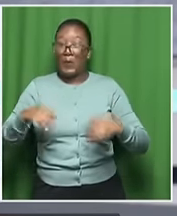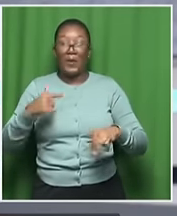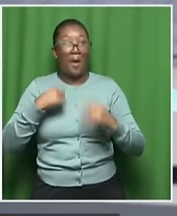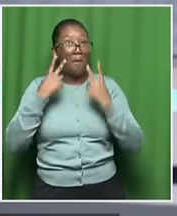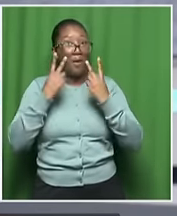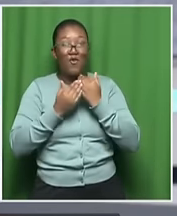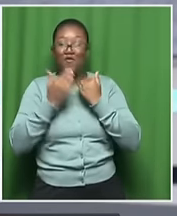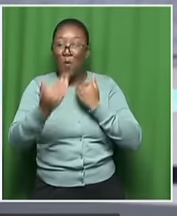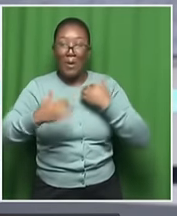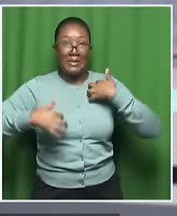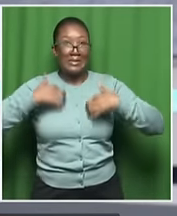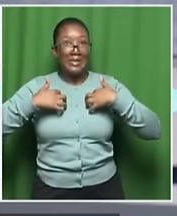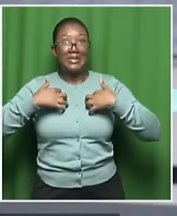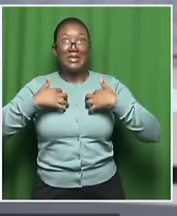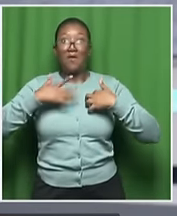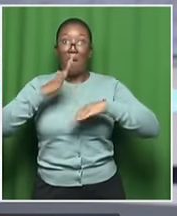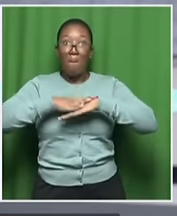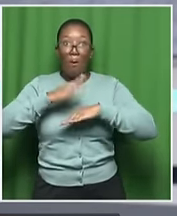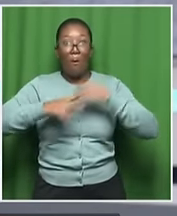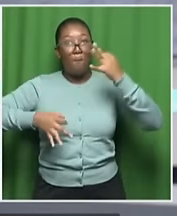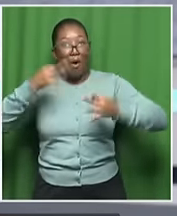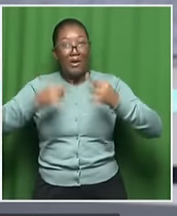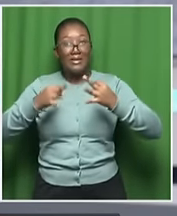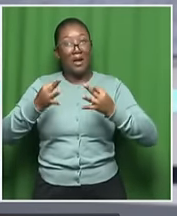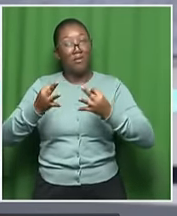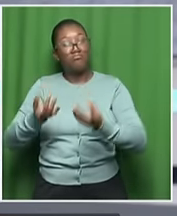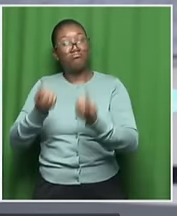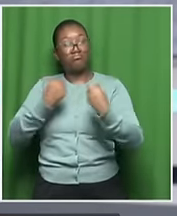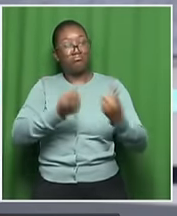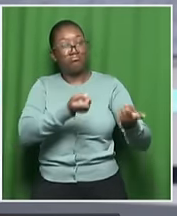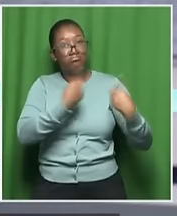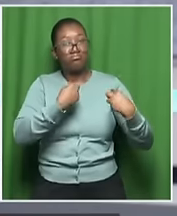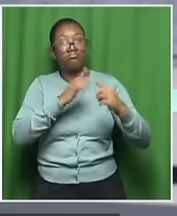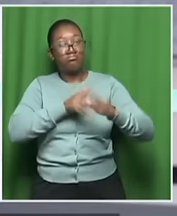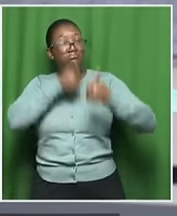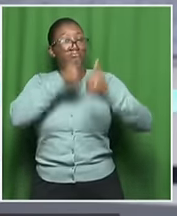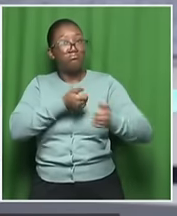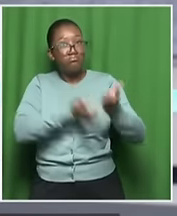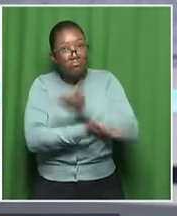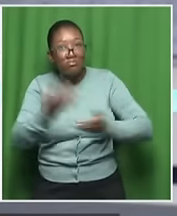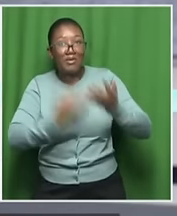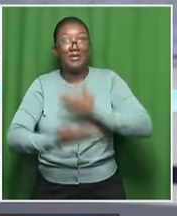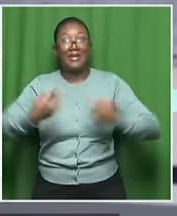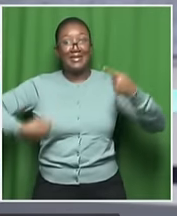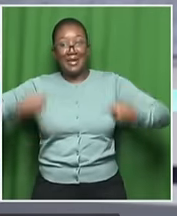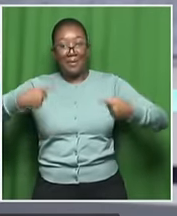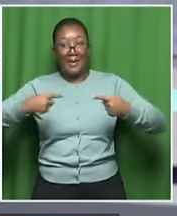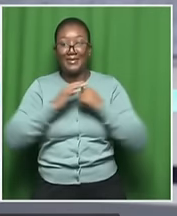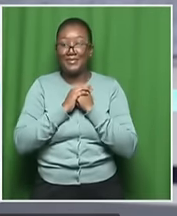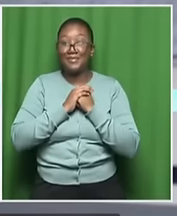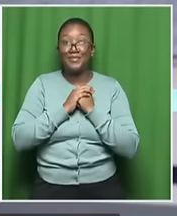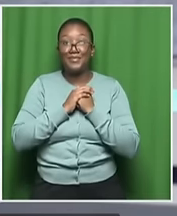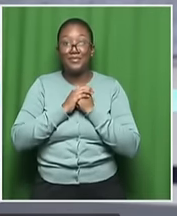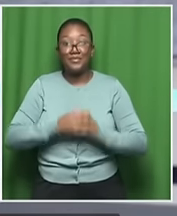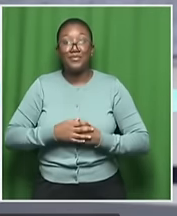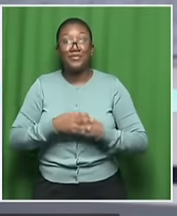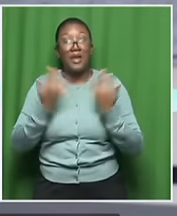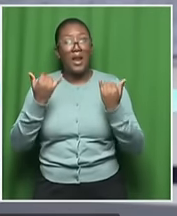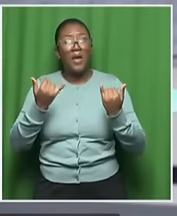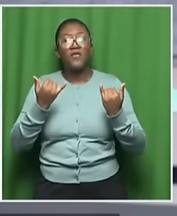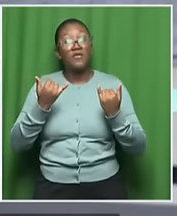different parties on all of the issues that you're unpacking here this morning. I want to hear your stance as the Freedom Front Plus on the